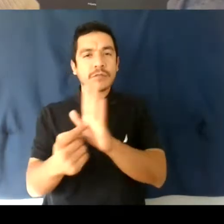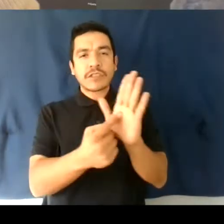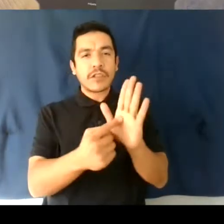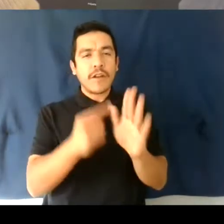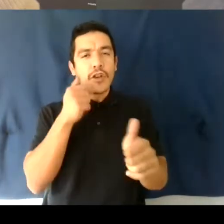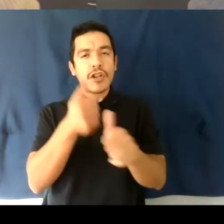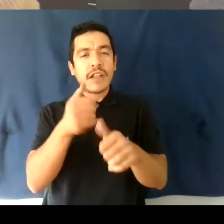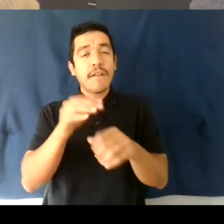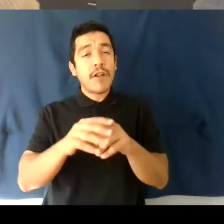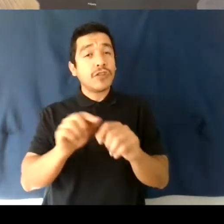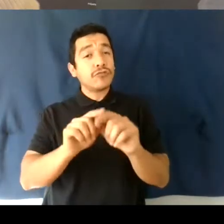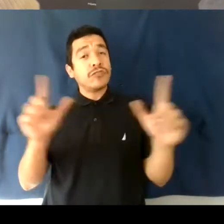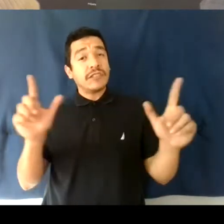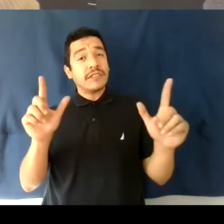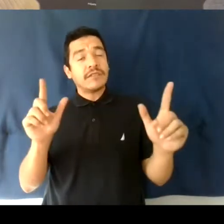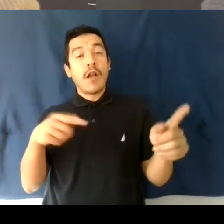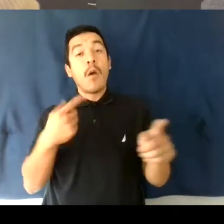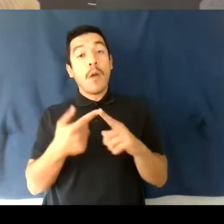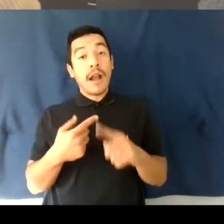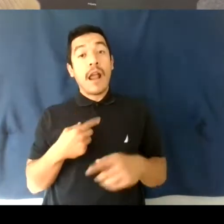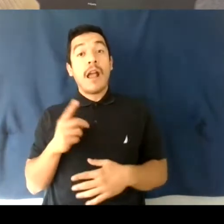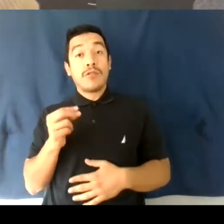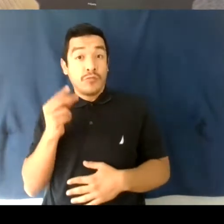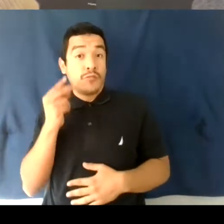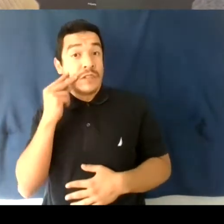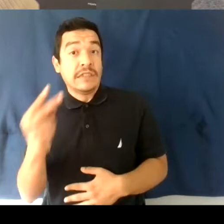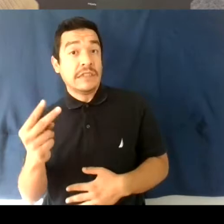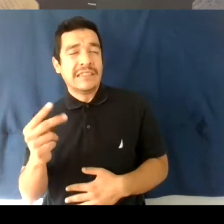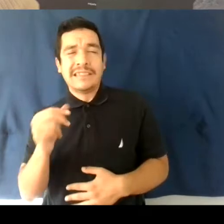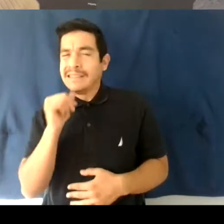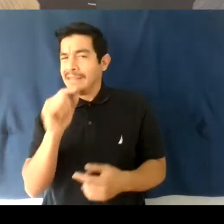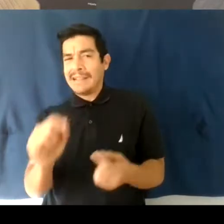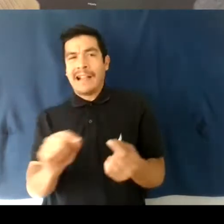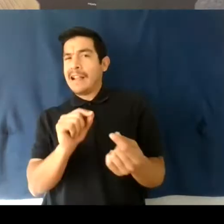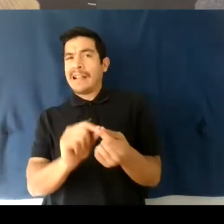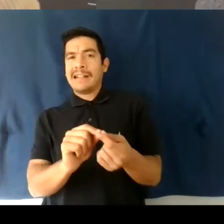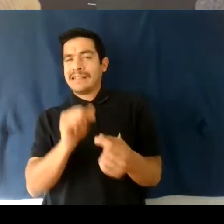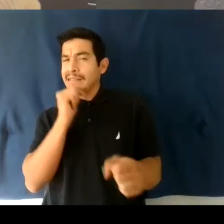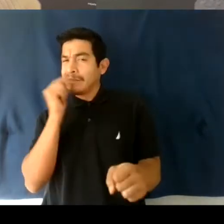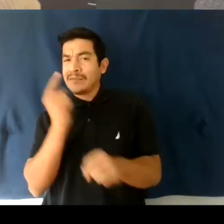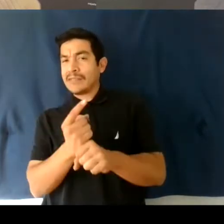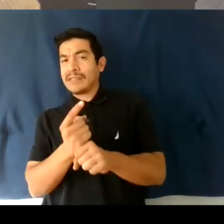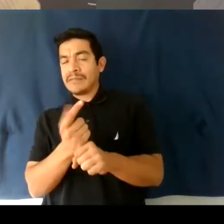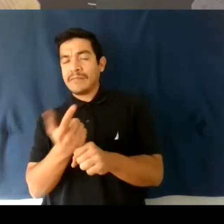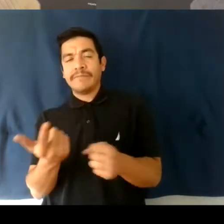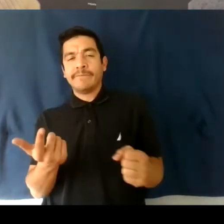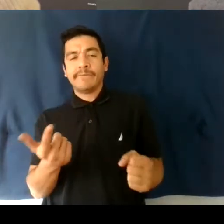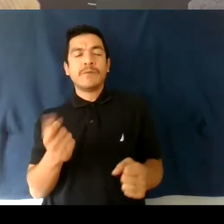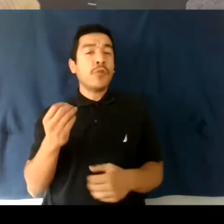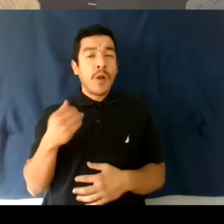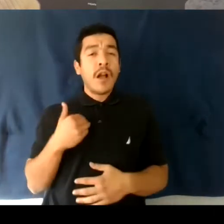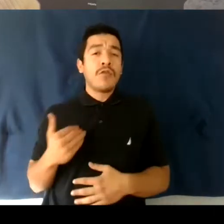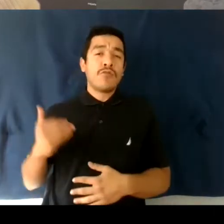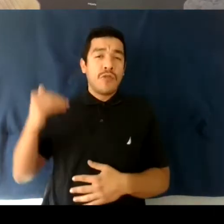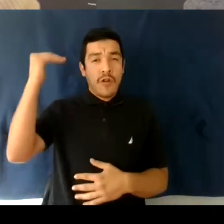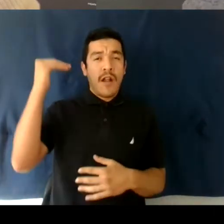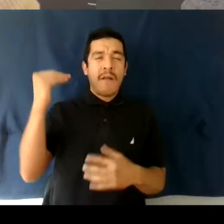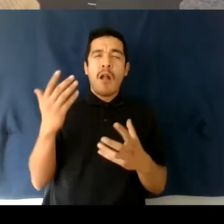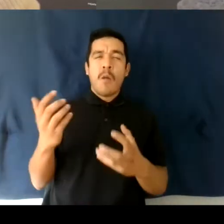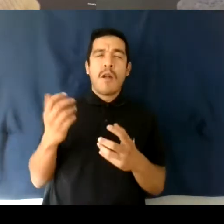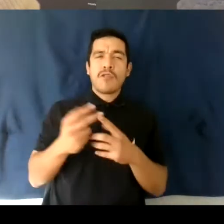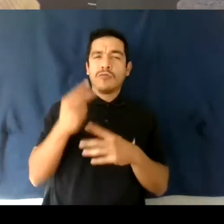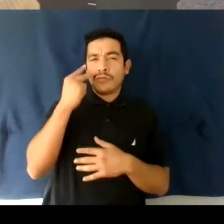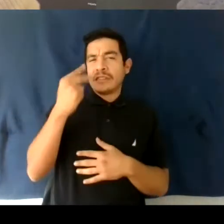on screen. And when you do see it, it's like just not accurate at all. So I think I grew up wanting to